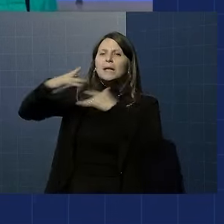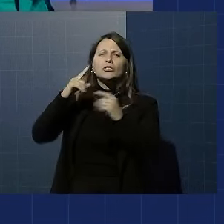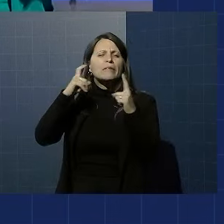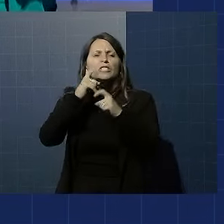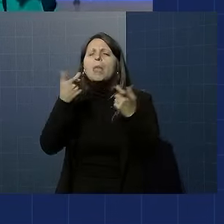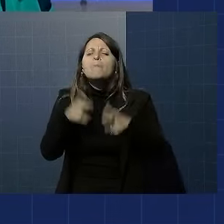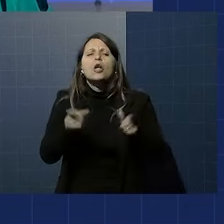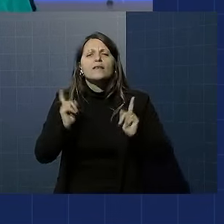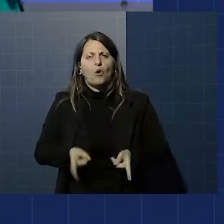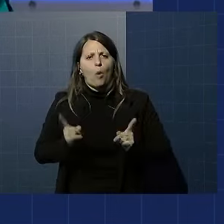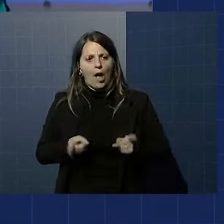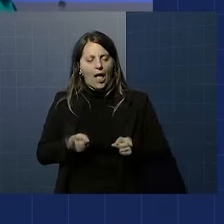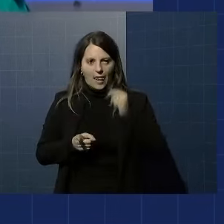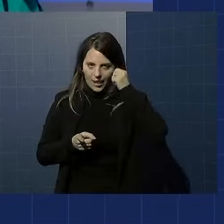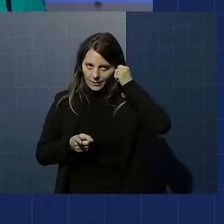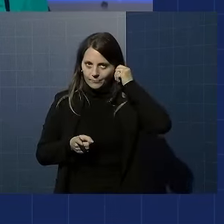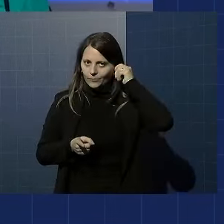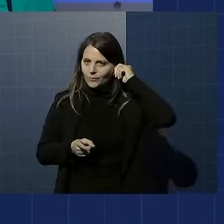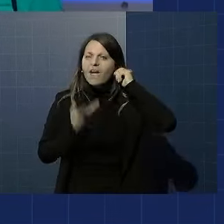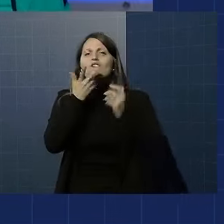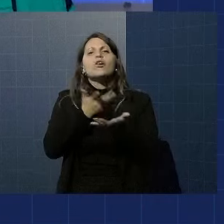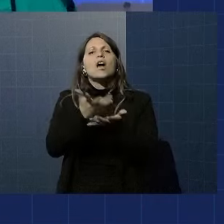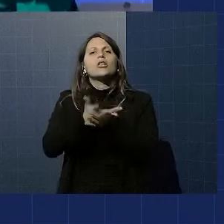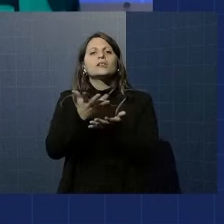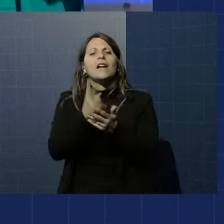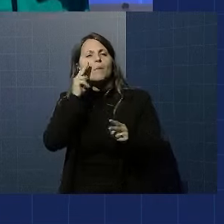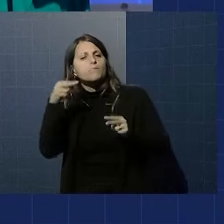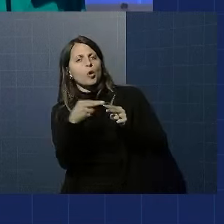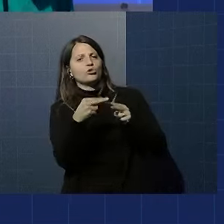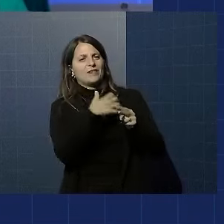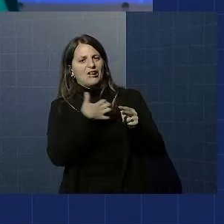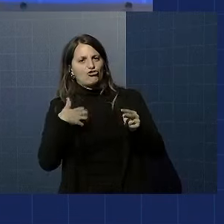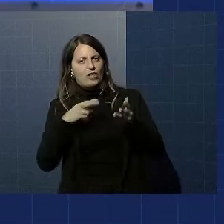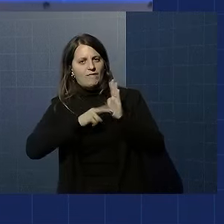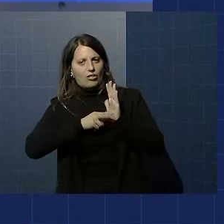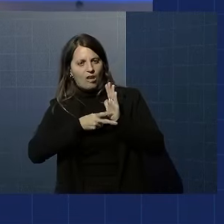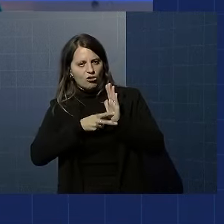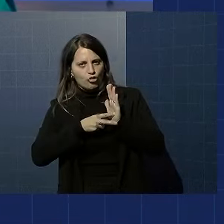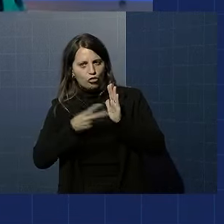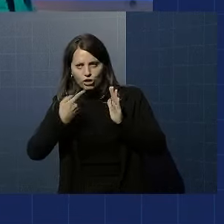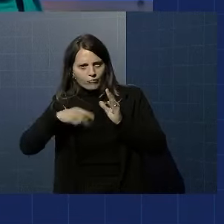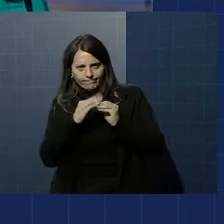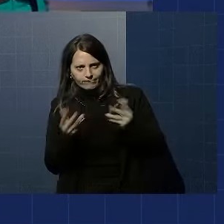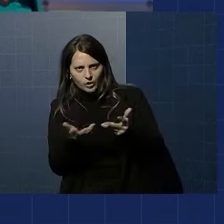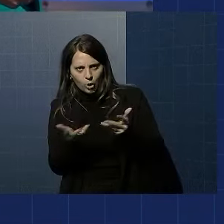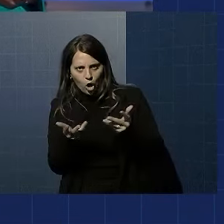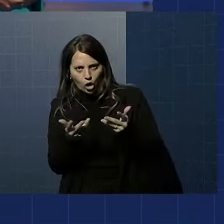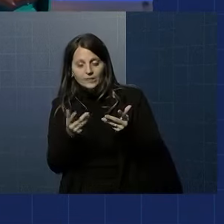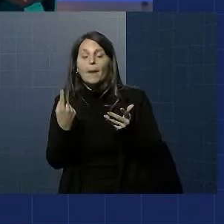perspective, also a little bit from a technology perspective, on how we try to make that possible eventually at some